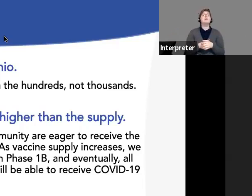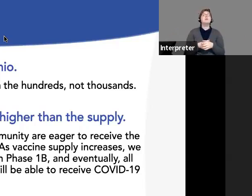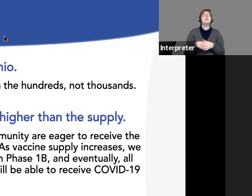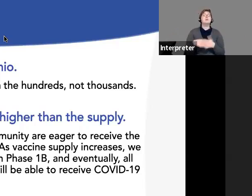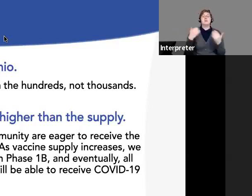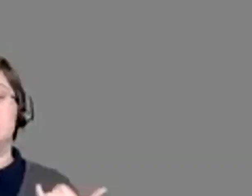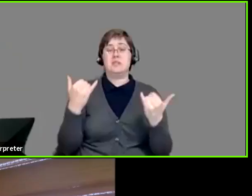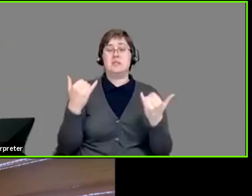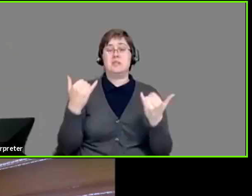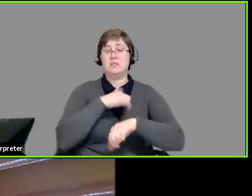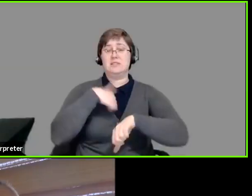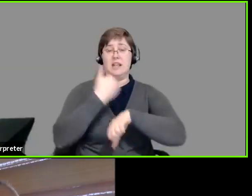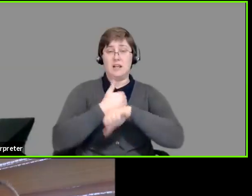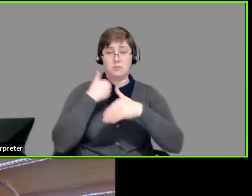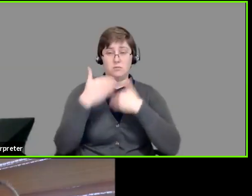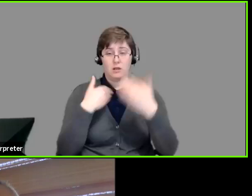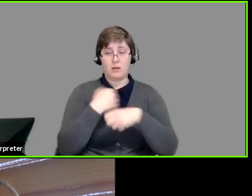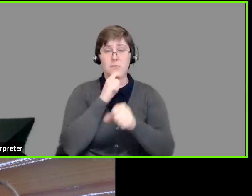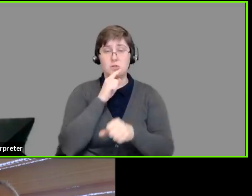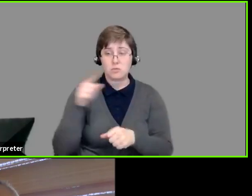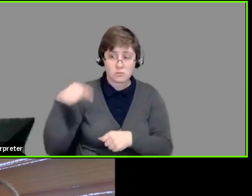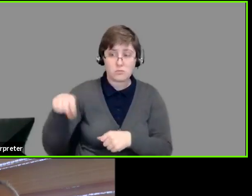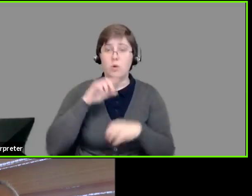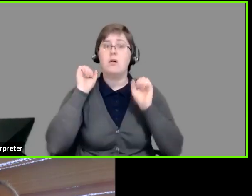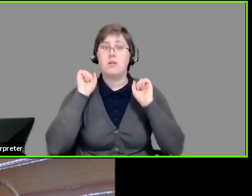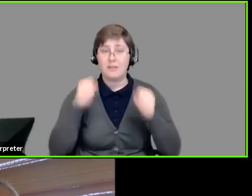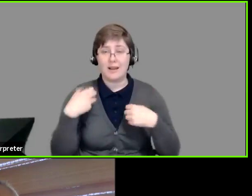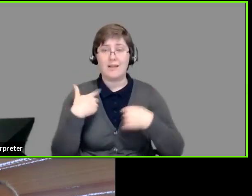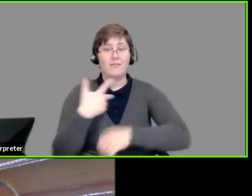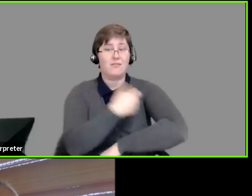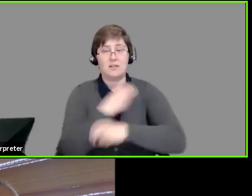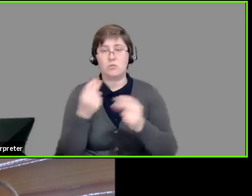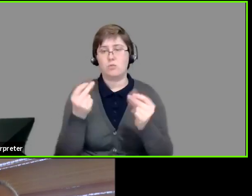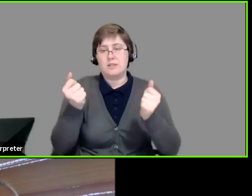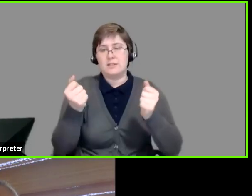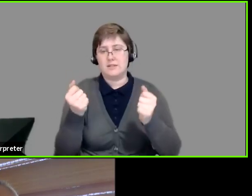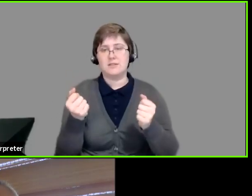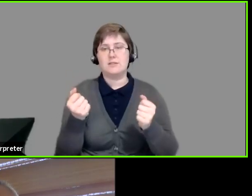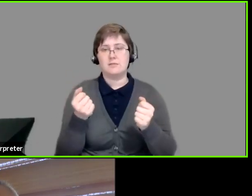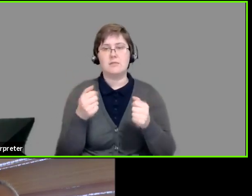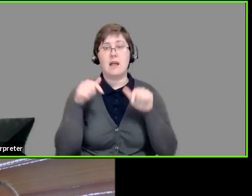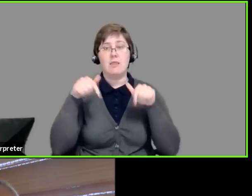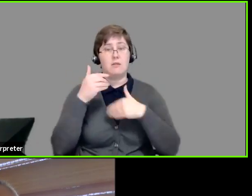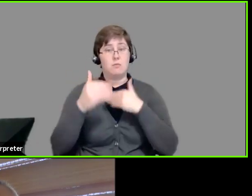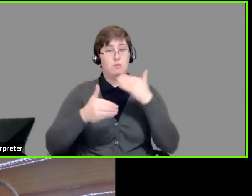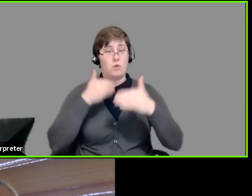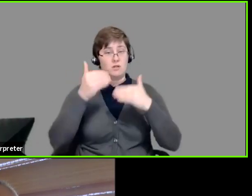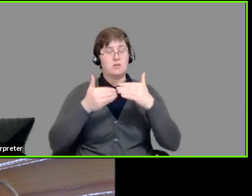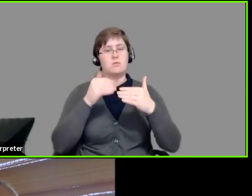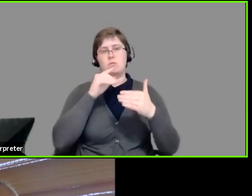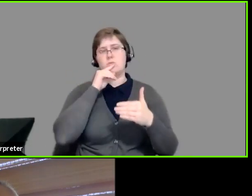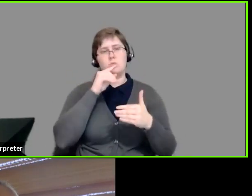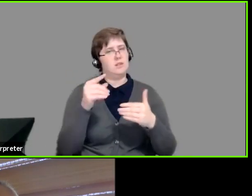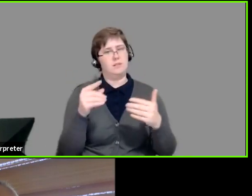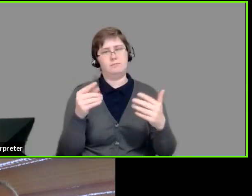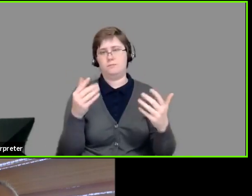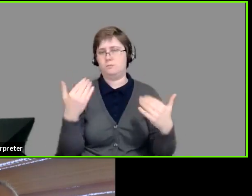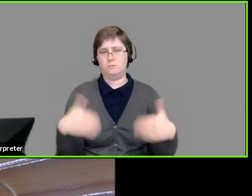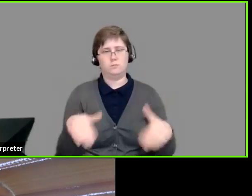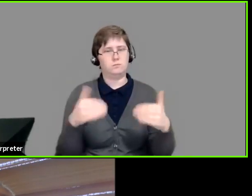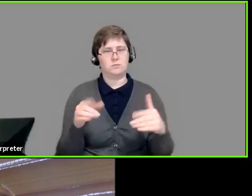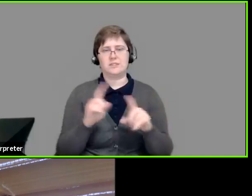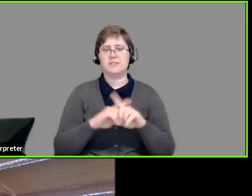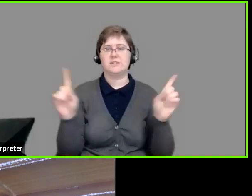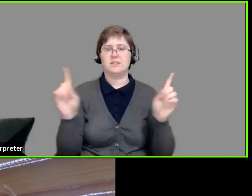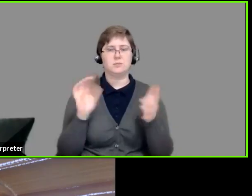up a process to make sure that individuals can get vaccinated quickly. This process really has been a little bit